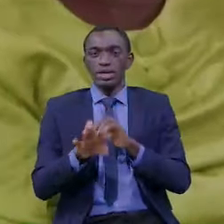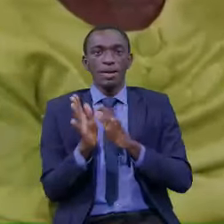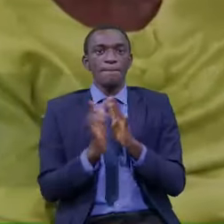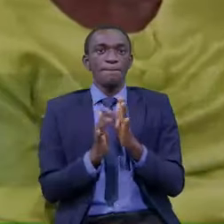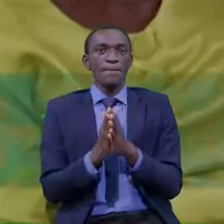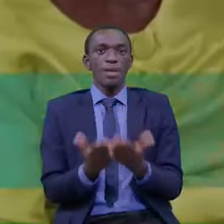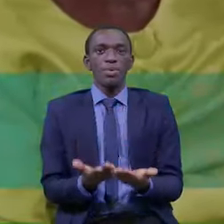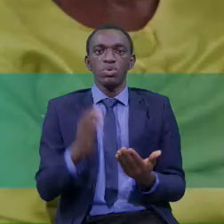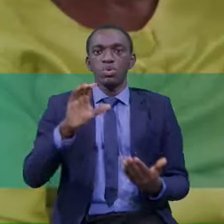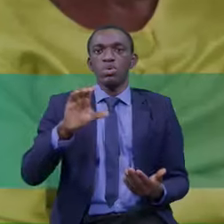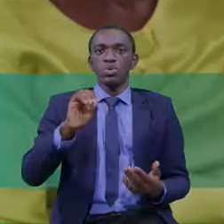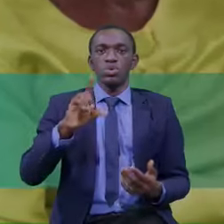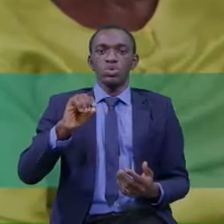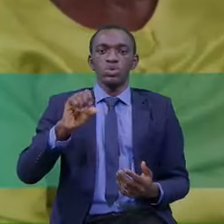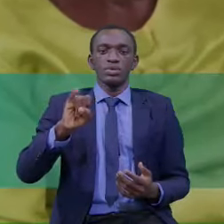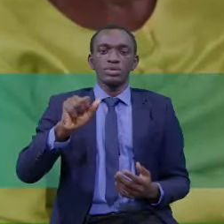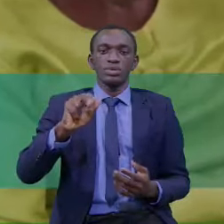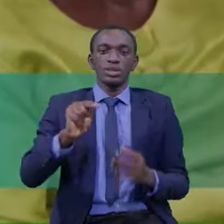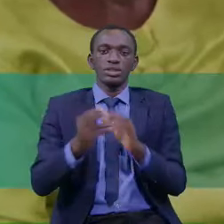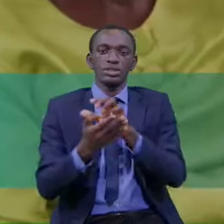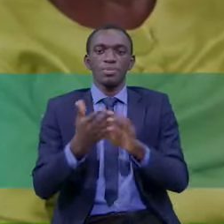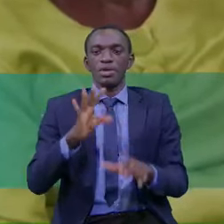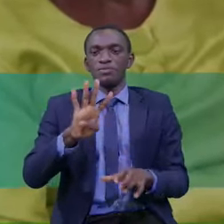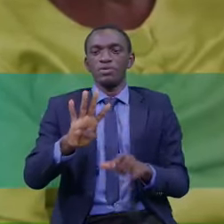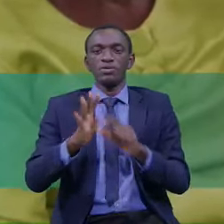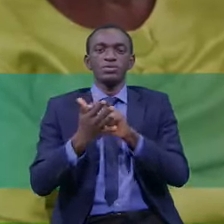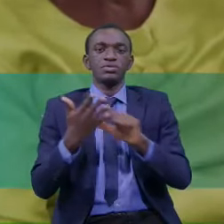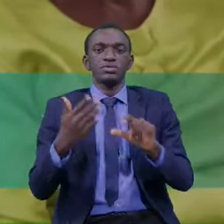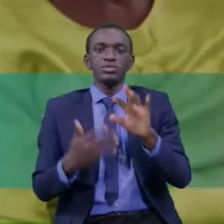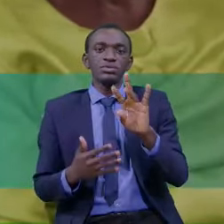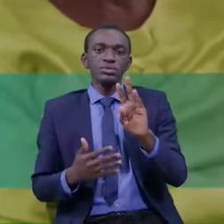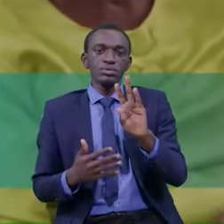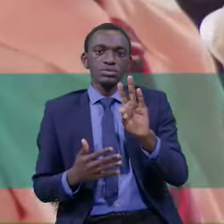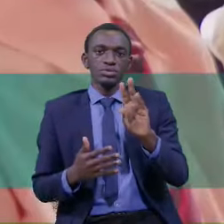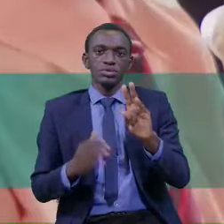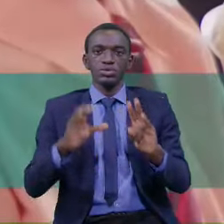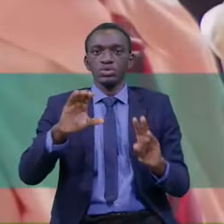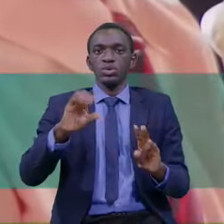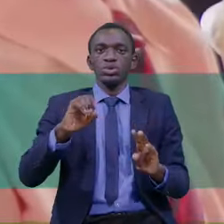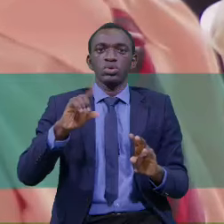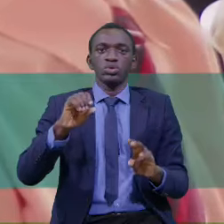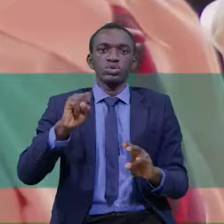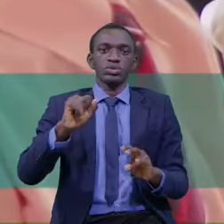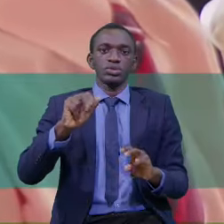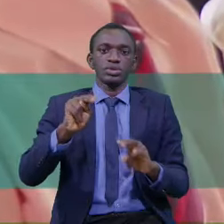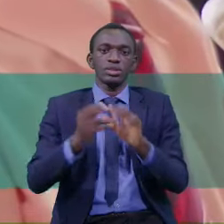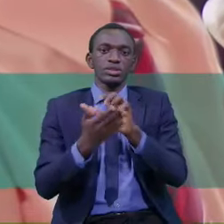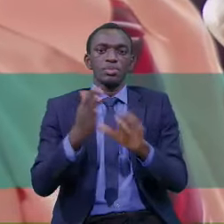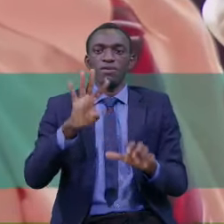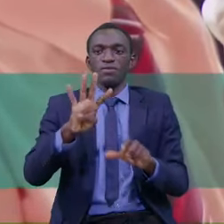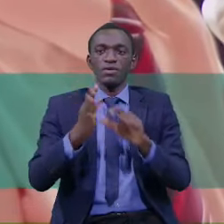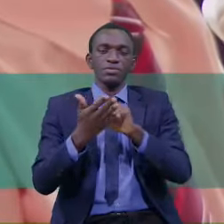verse 17. Colossians chapter 4, verse 17. It says, and say